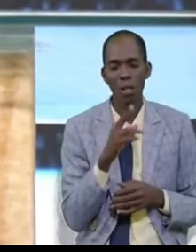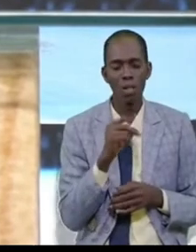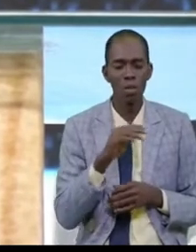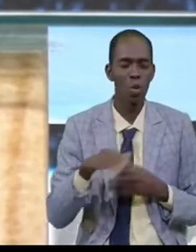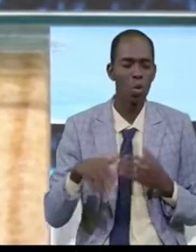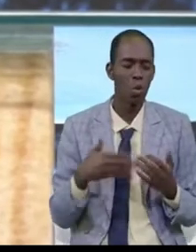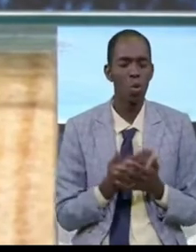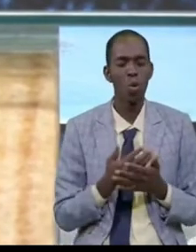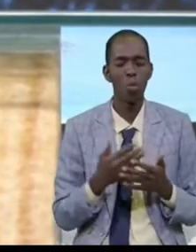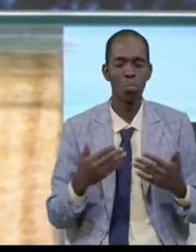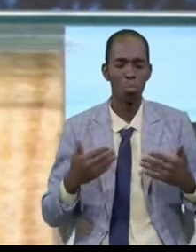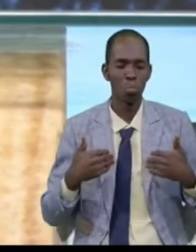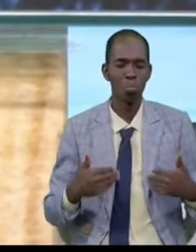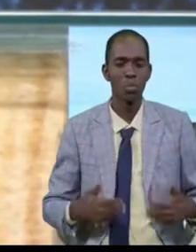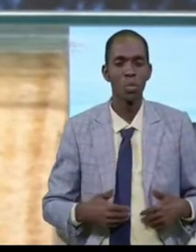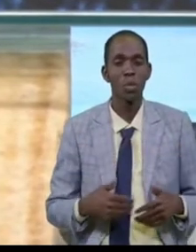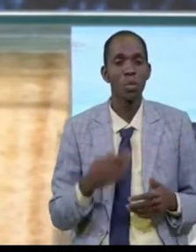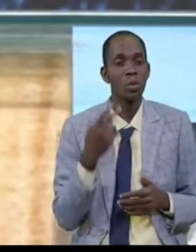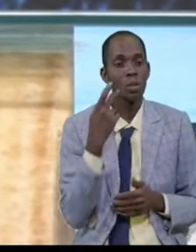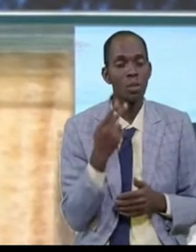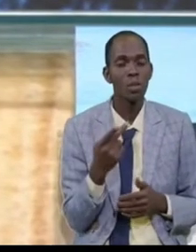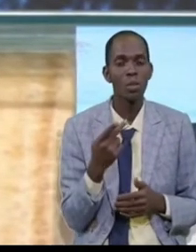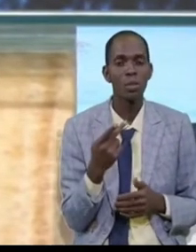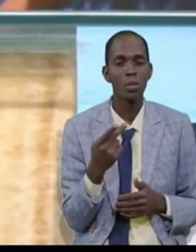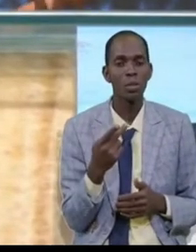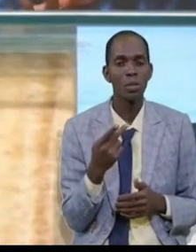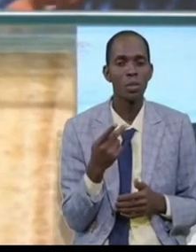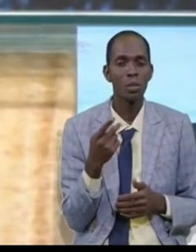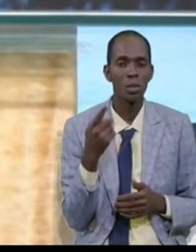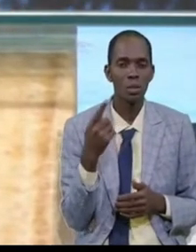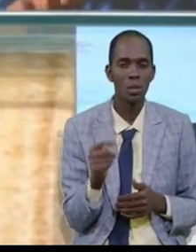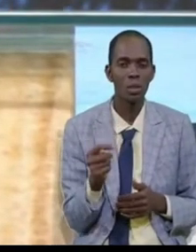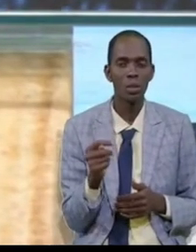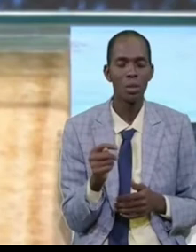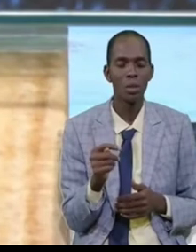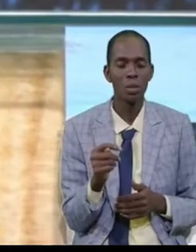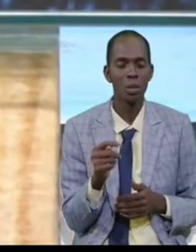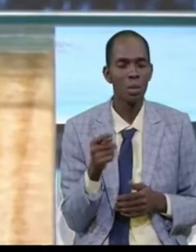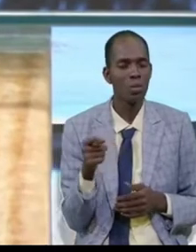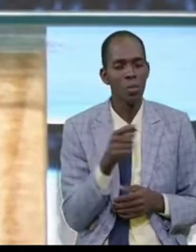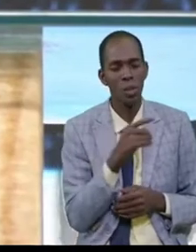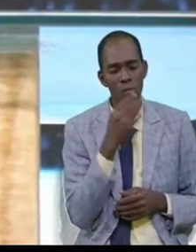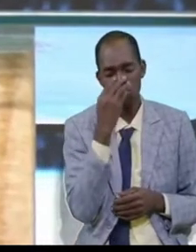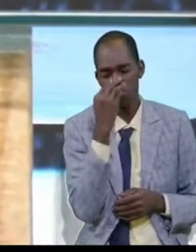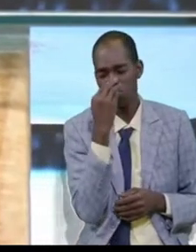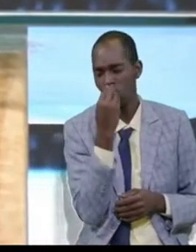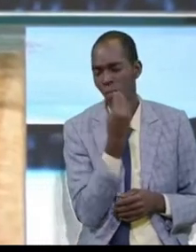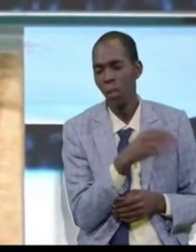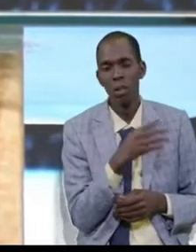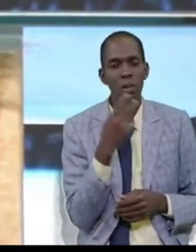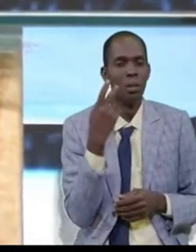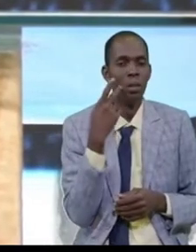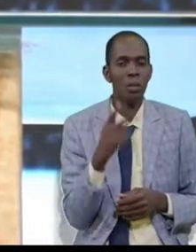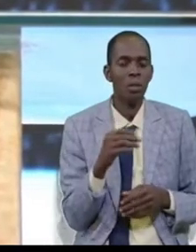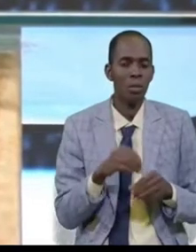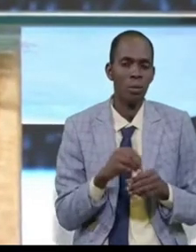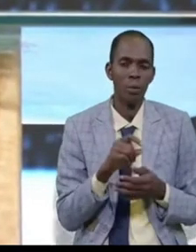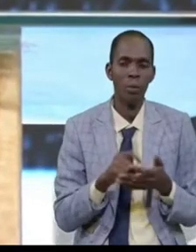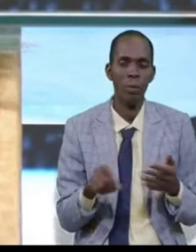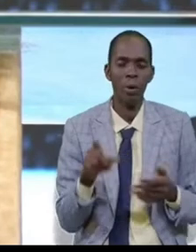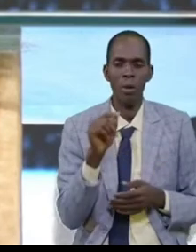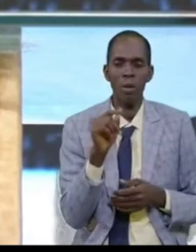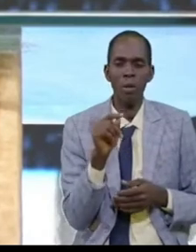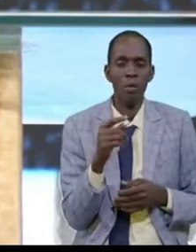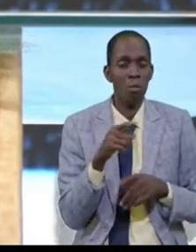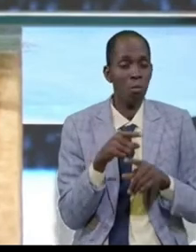some responsibilities in the church be overlooked, be neglected? Look at verse 20. In